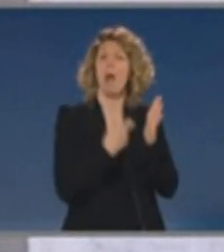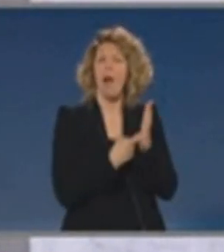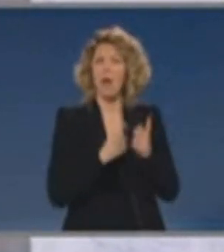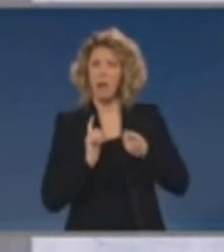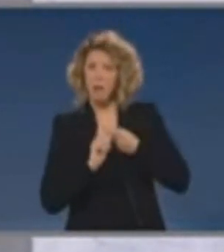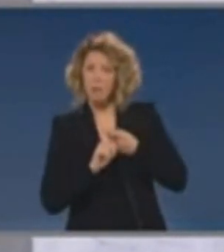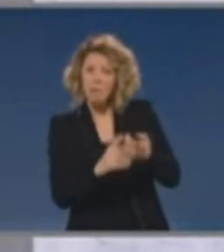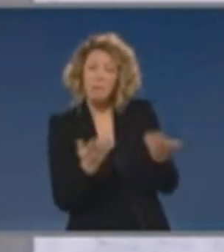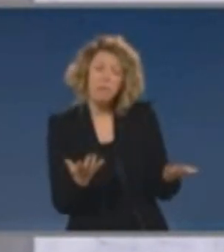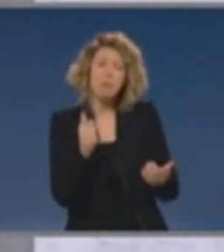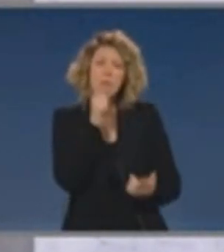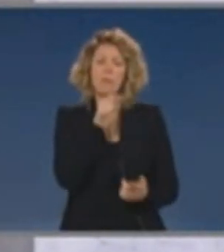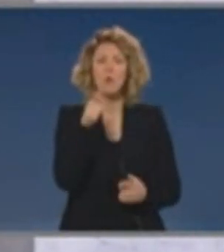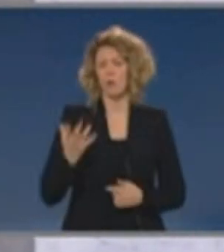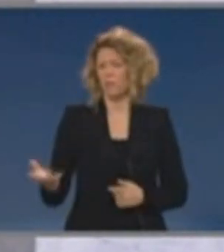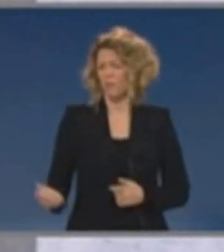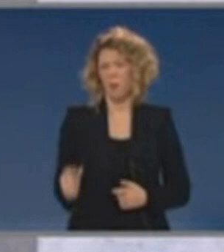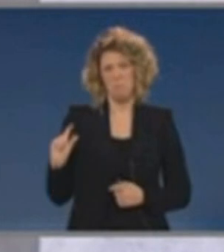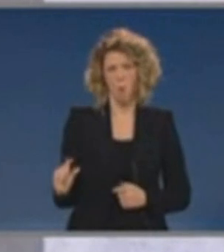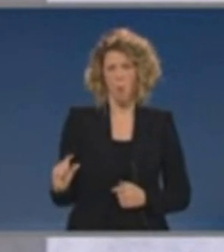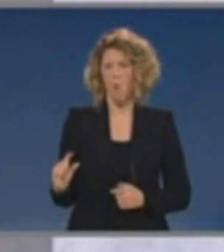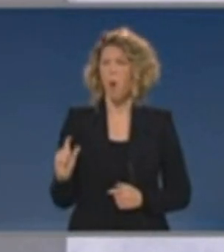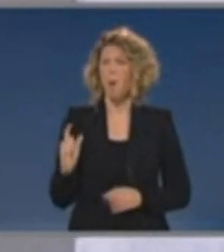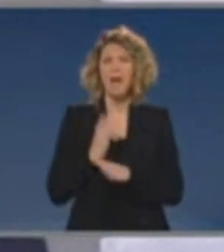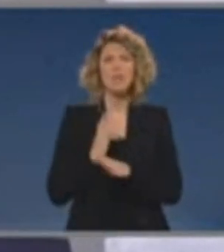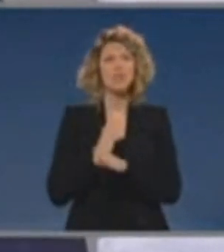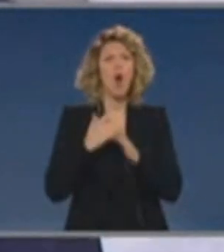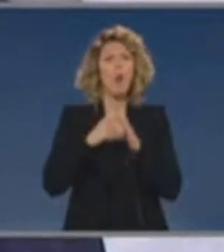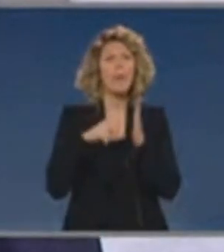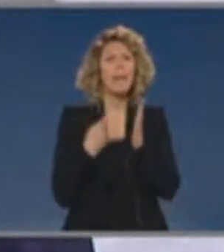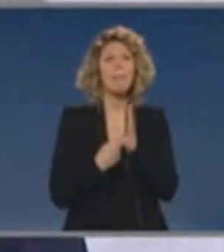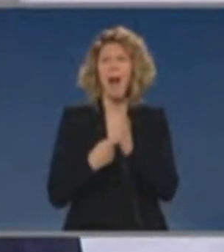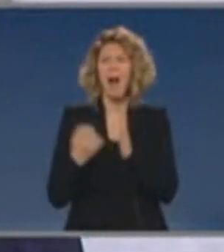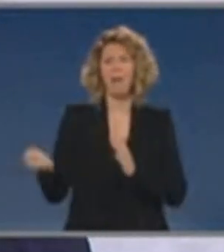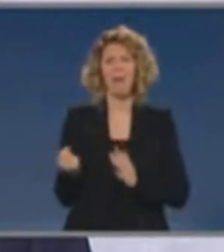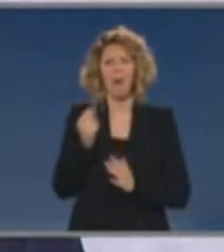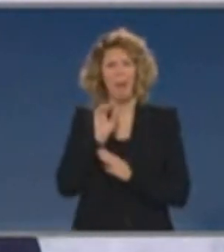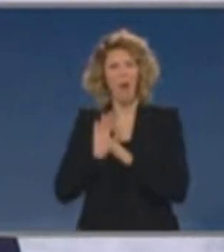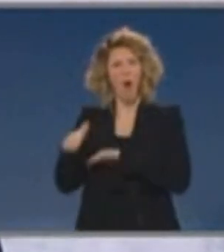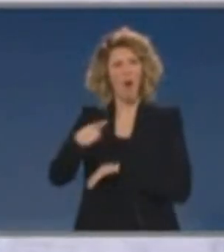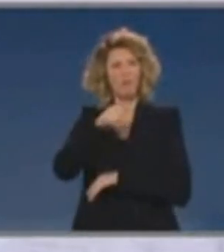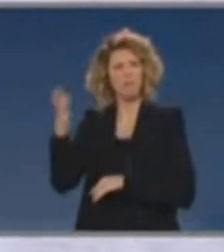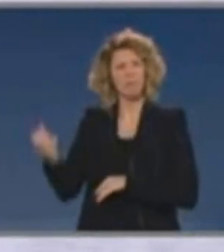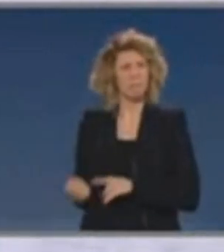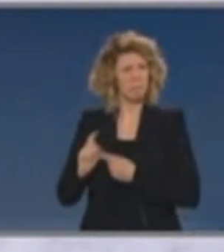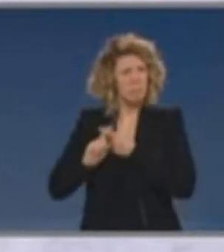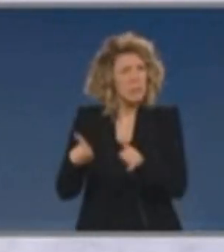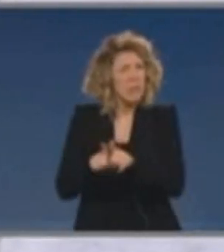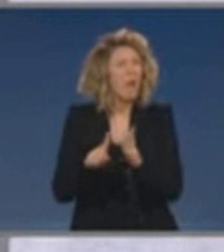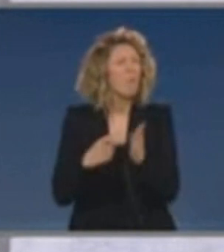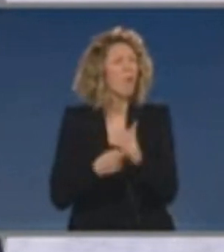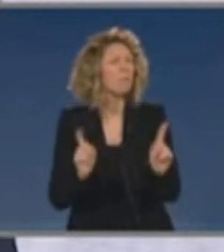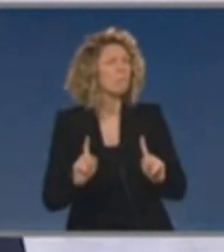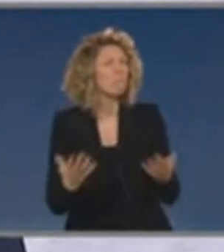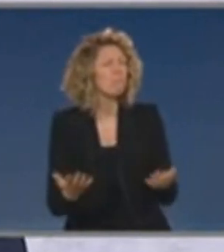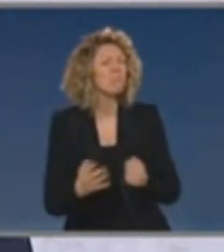more under that allowance than they would ordinarily under their usual rate? Well, I'll just repeat what the Finance Minister said this morning, and that is when